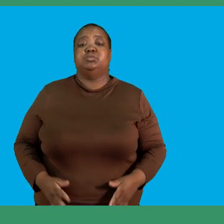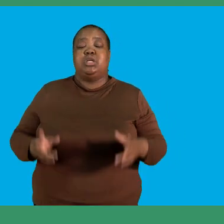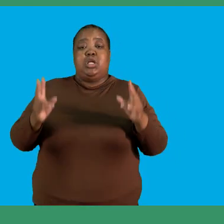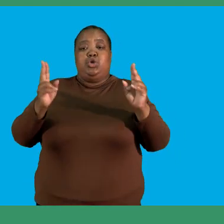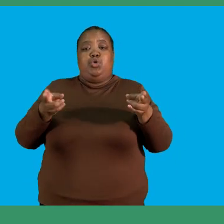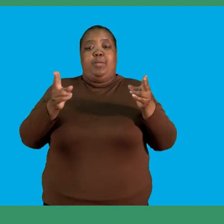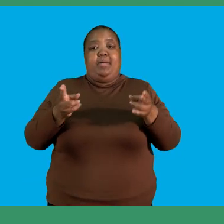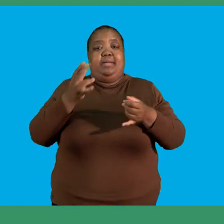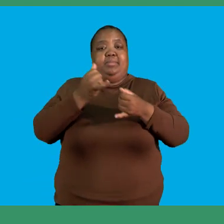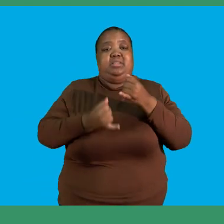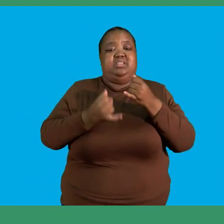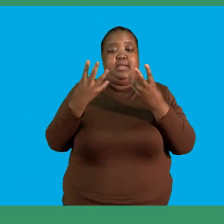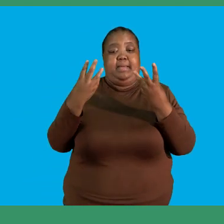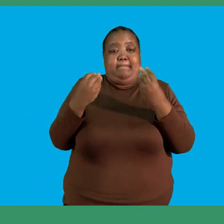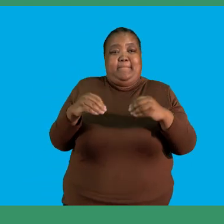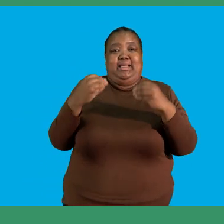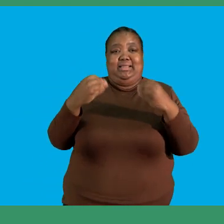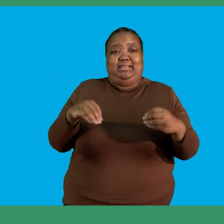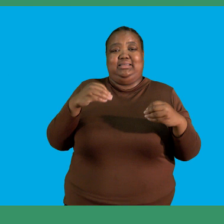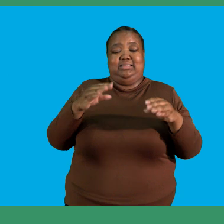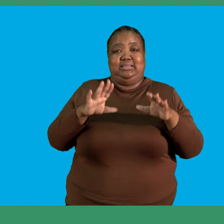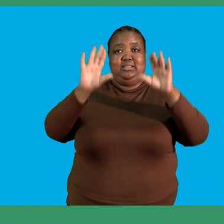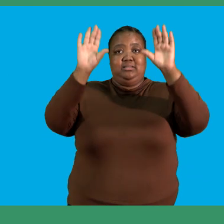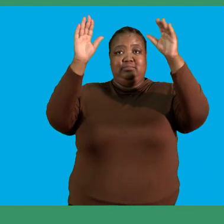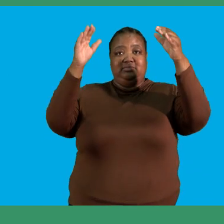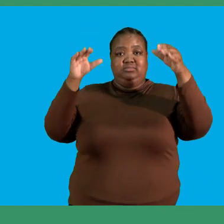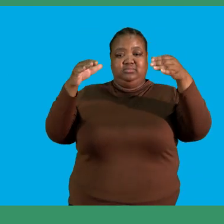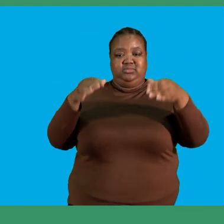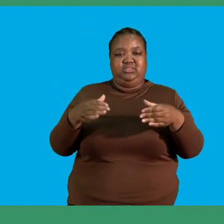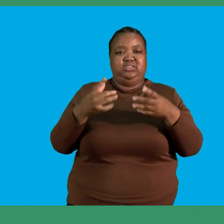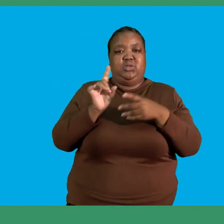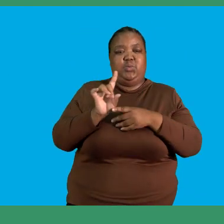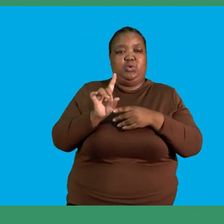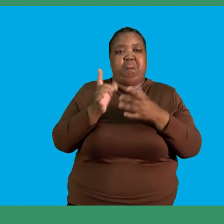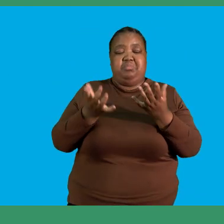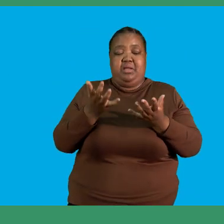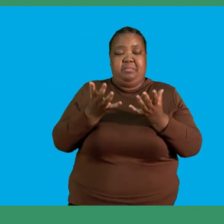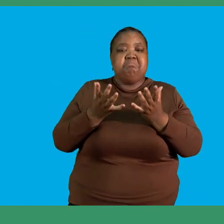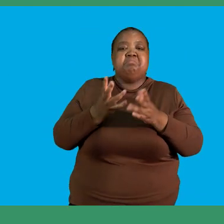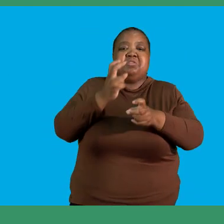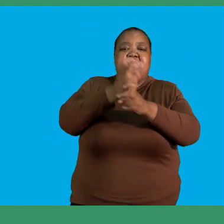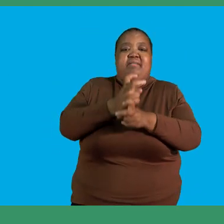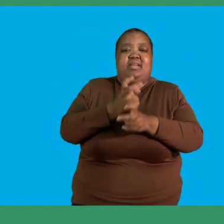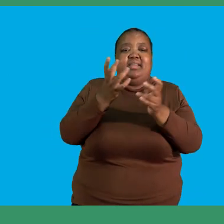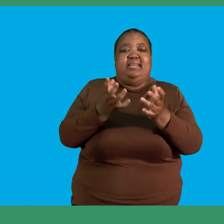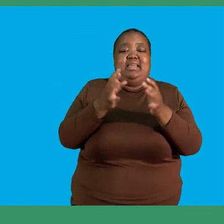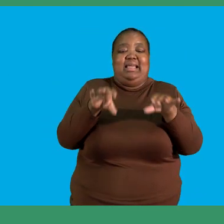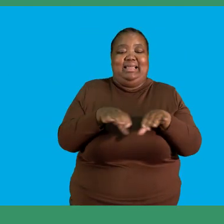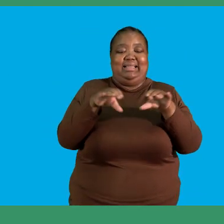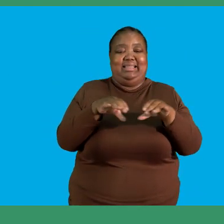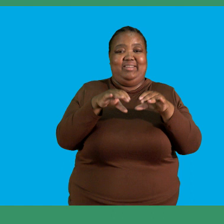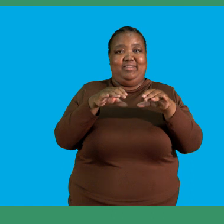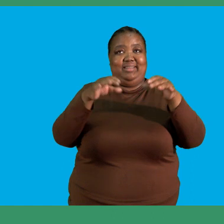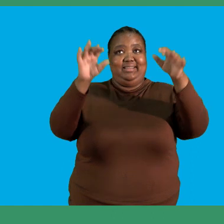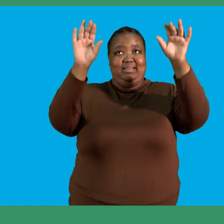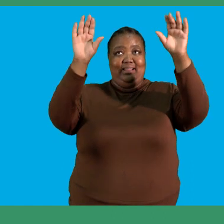different common errors that you can make in the business sectors. So you might have a difficulty in identifying the